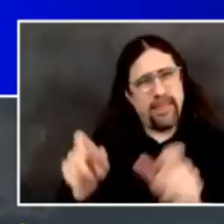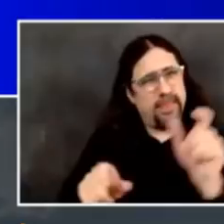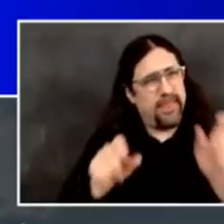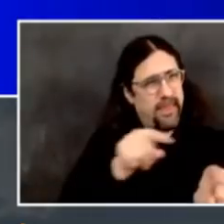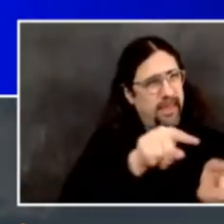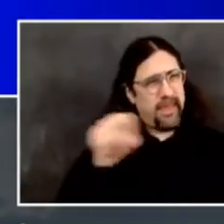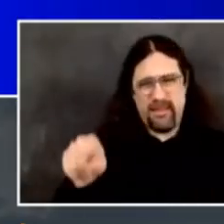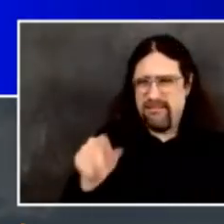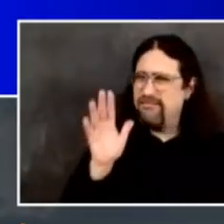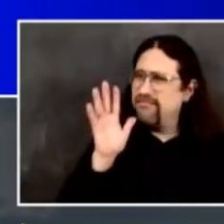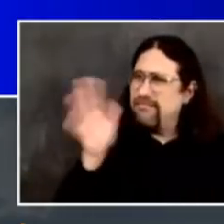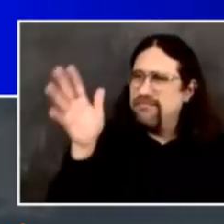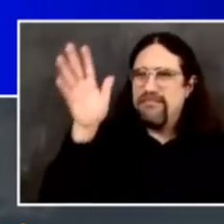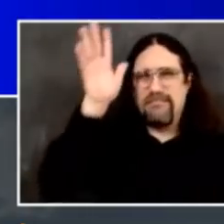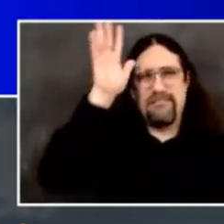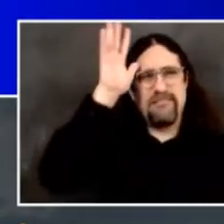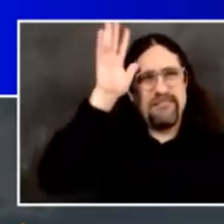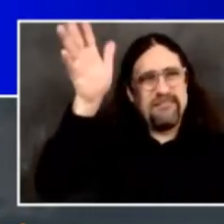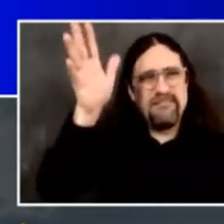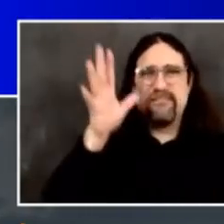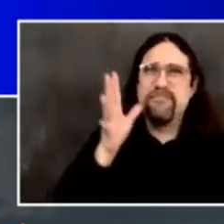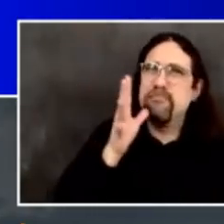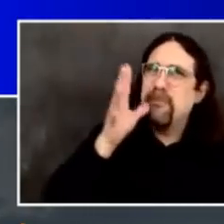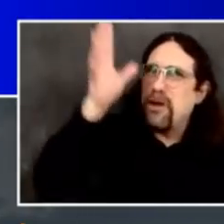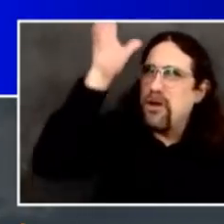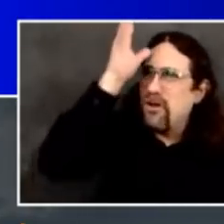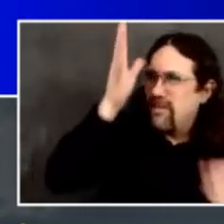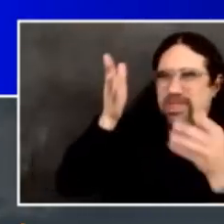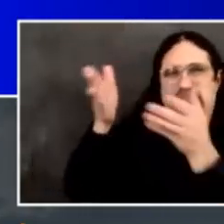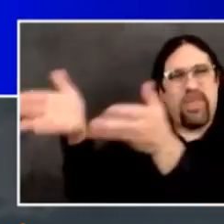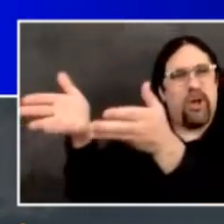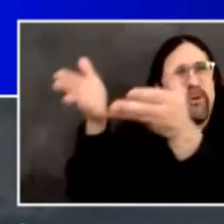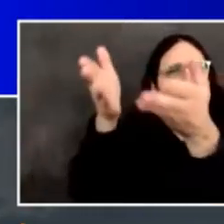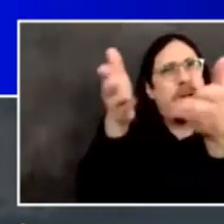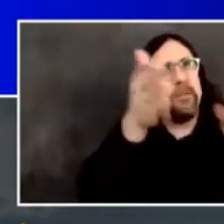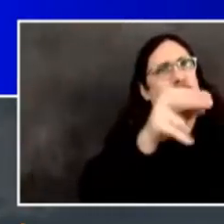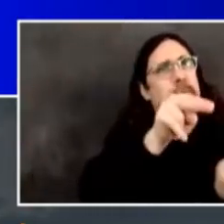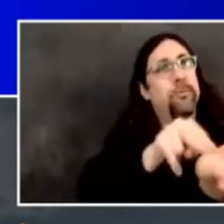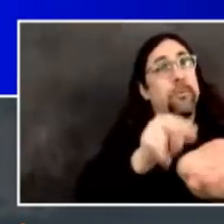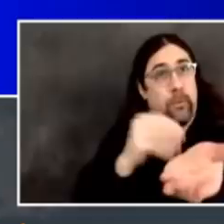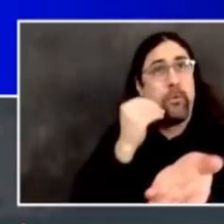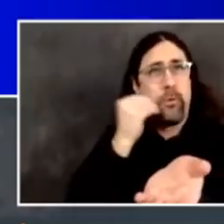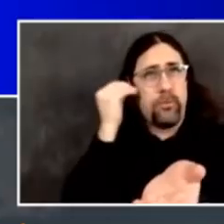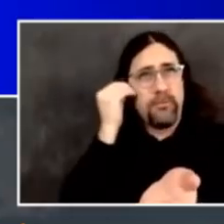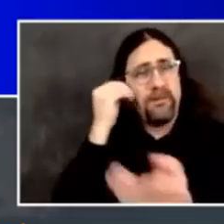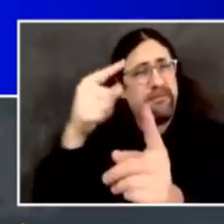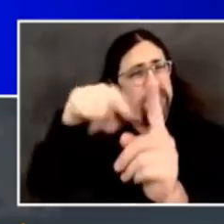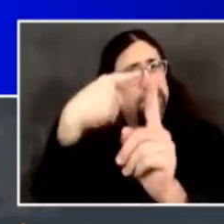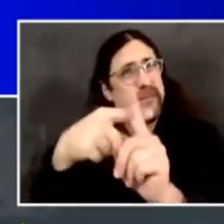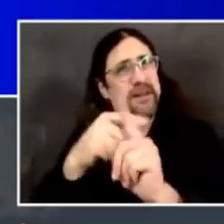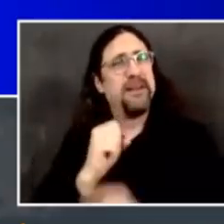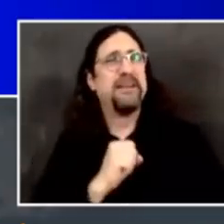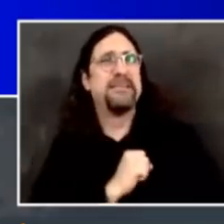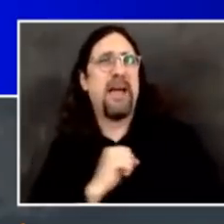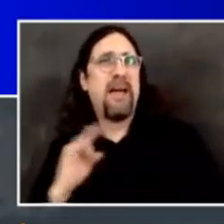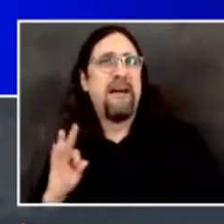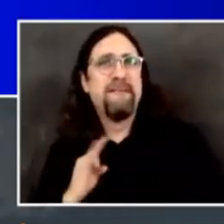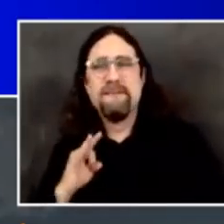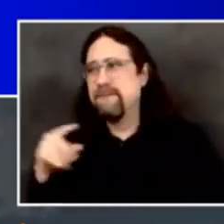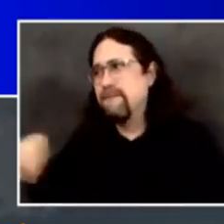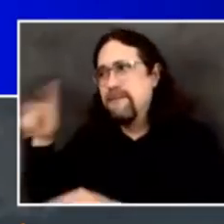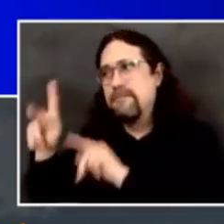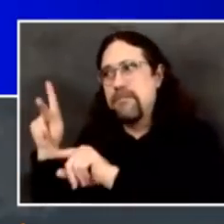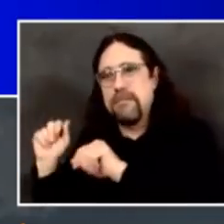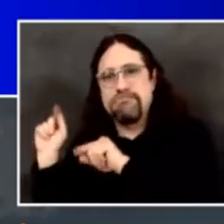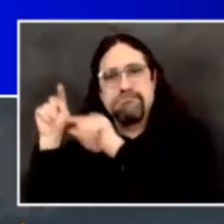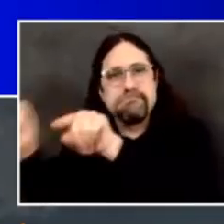private facilities, and I think there's real questions about if they've all done as best they could do. But that's not the question for today. The question for today